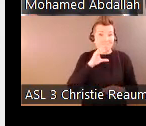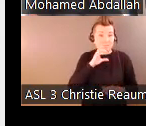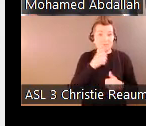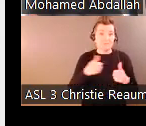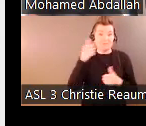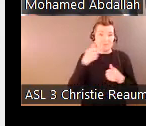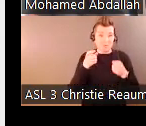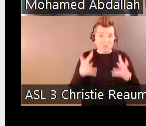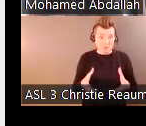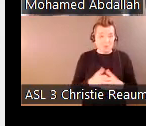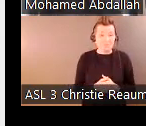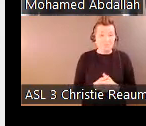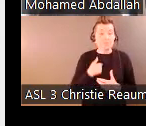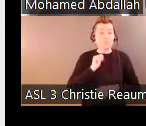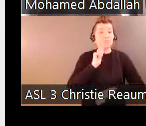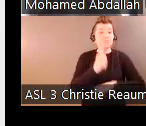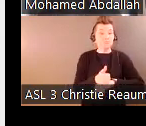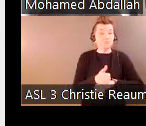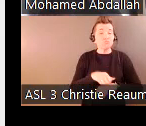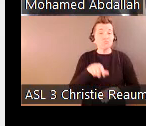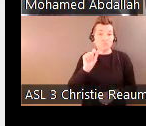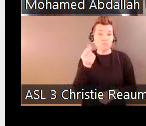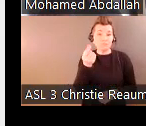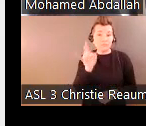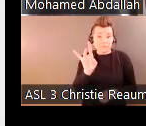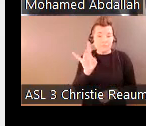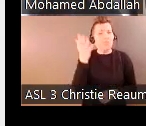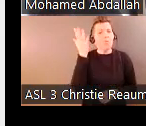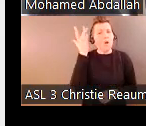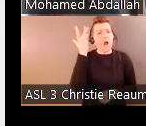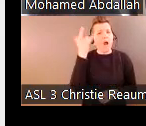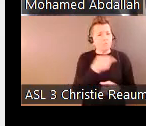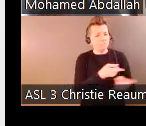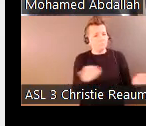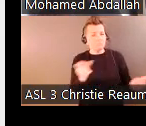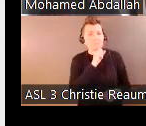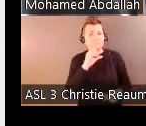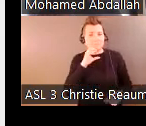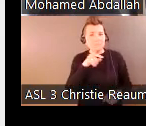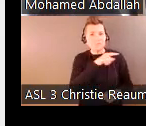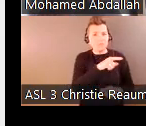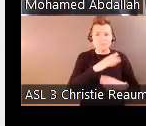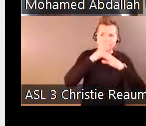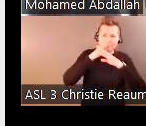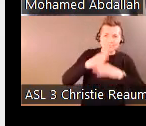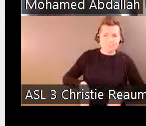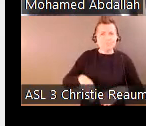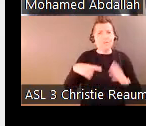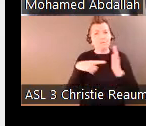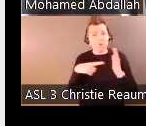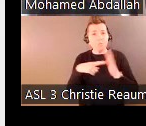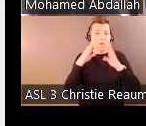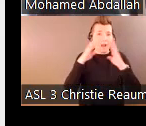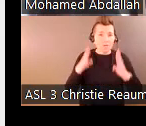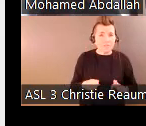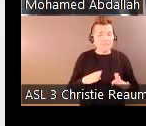We were established in 2018 with a mandate to empower seniors to overcome barriers to safe and affordable housing and provide support services that help